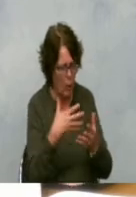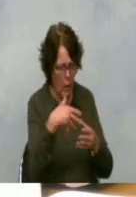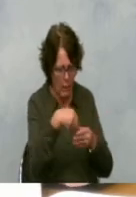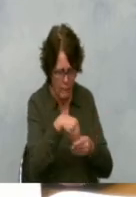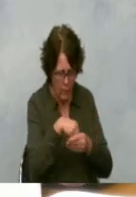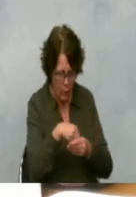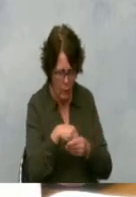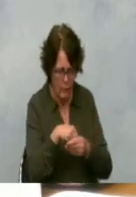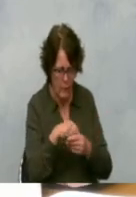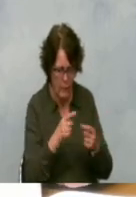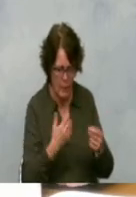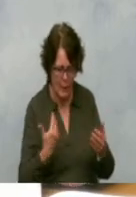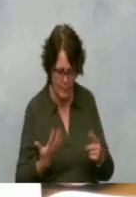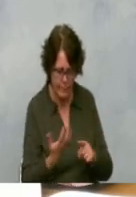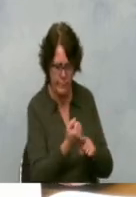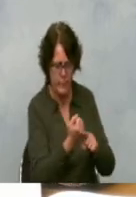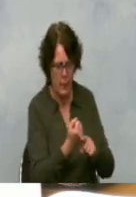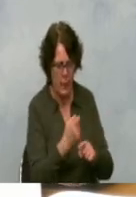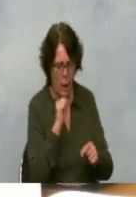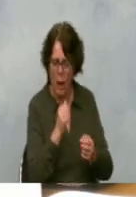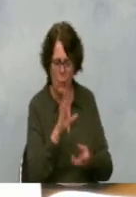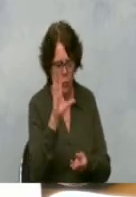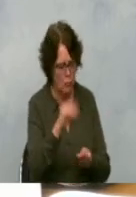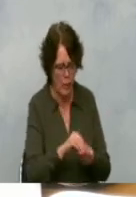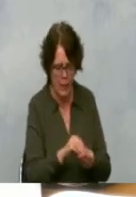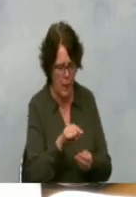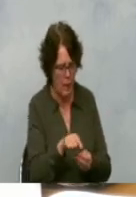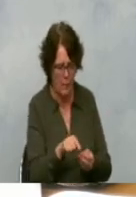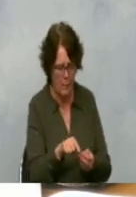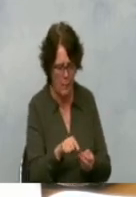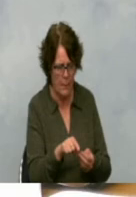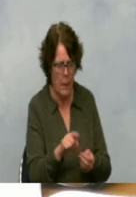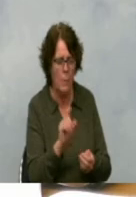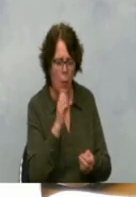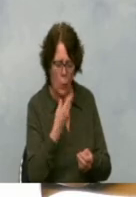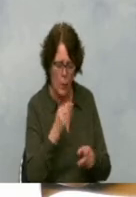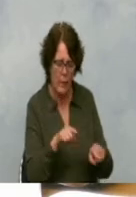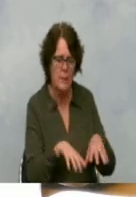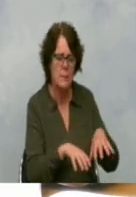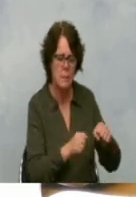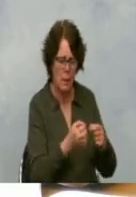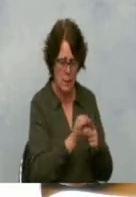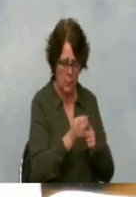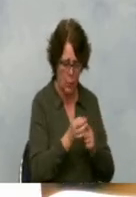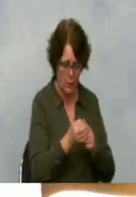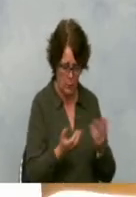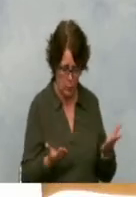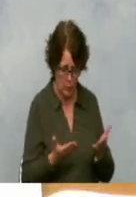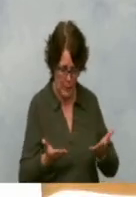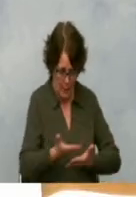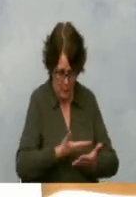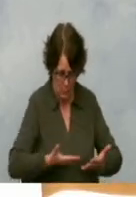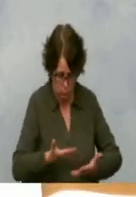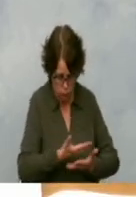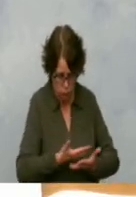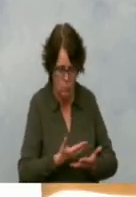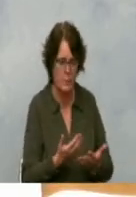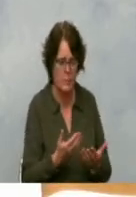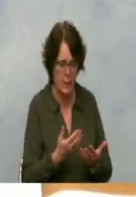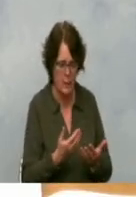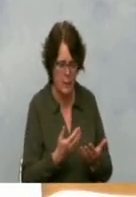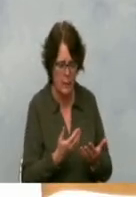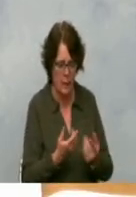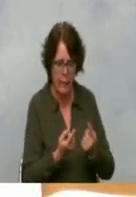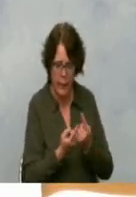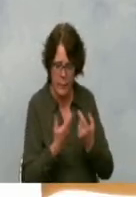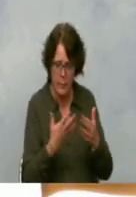position. I'm not going to recap on that this morning, but we'll use that as our starting point in today's discussion. Things